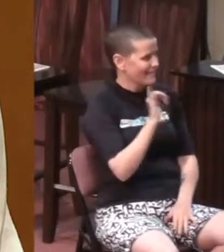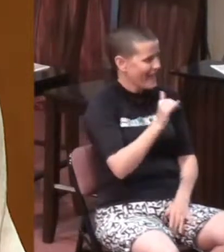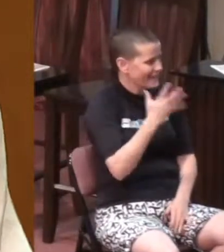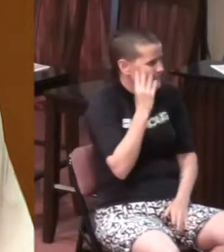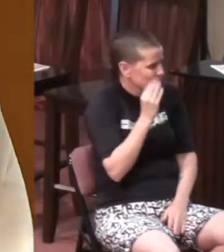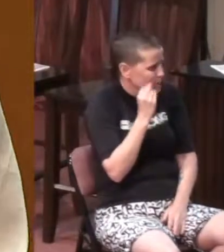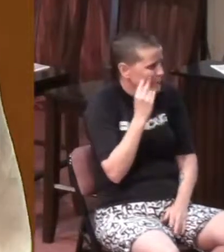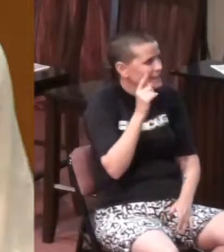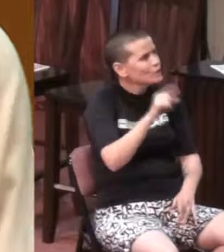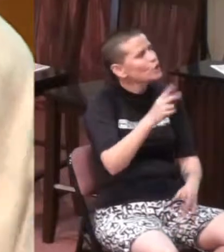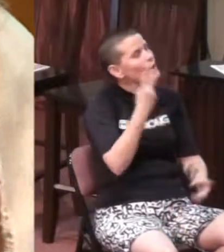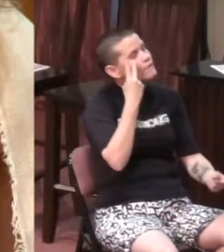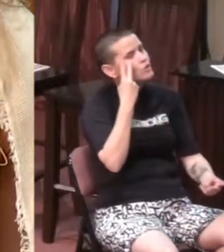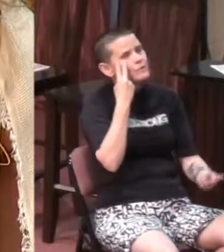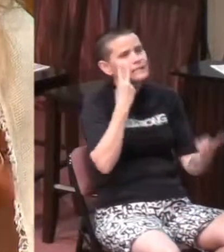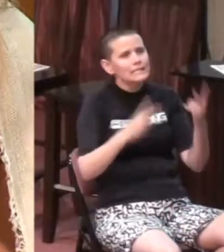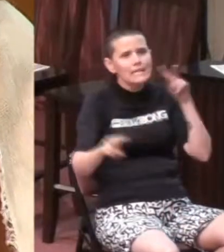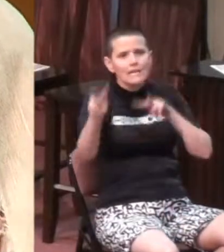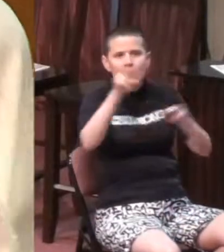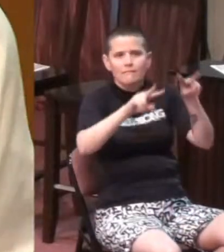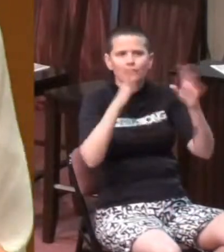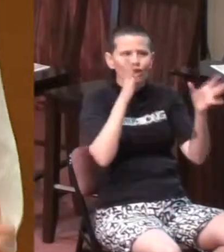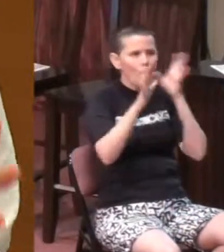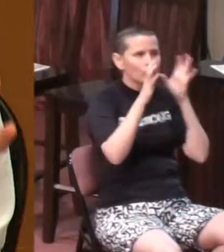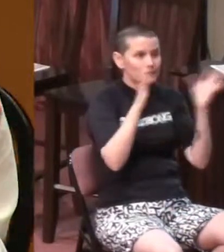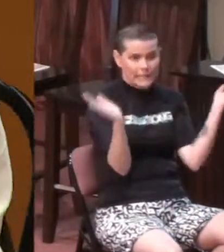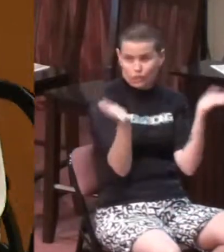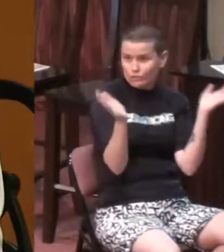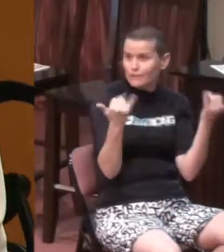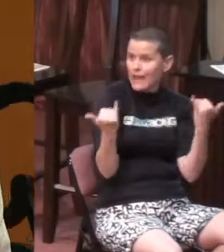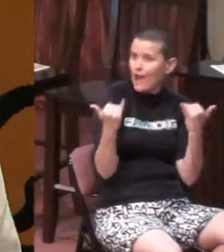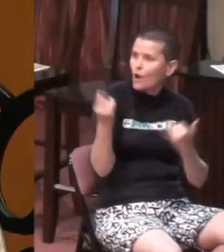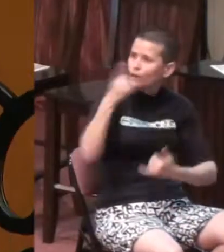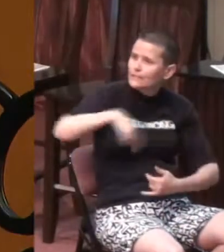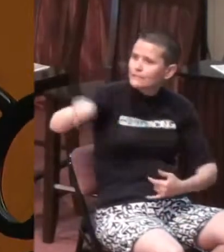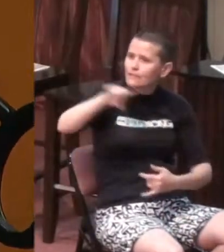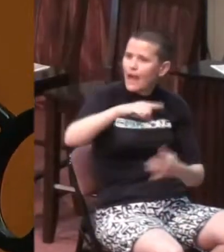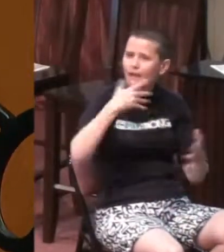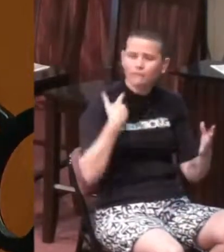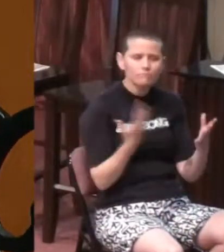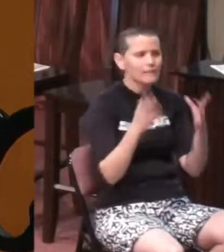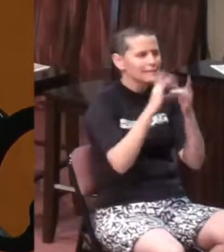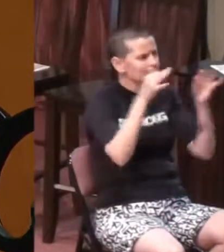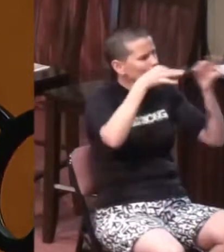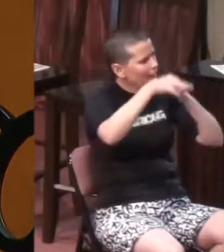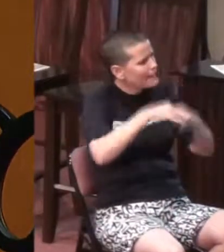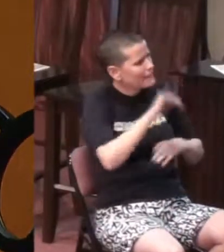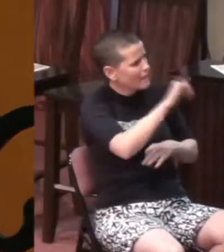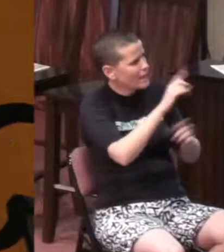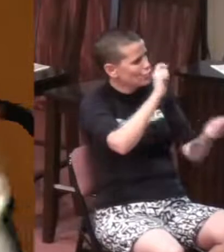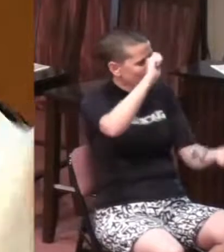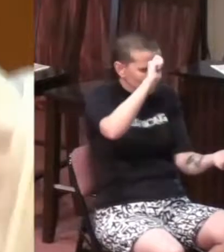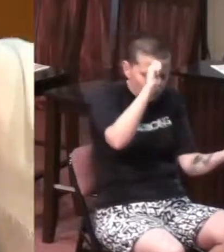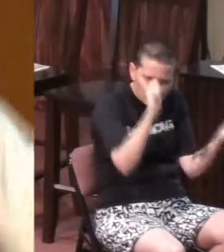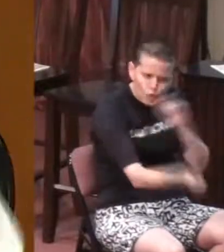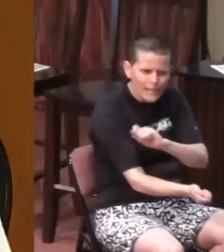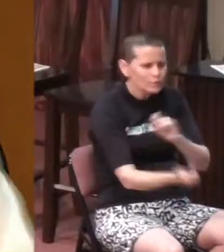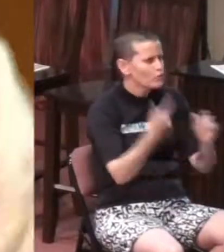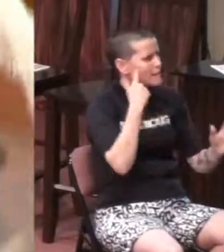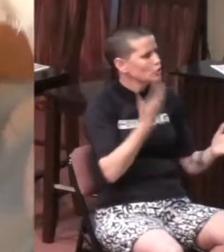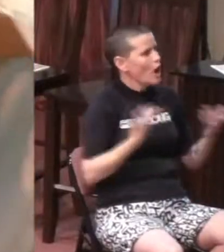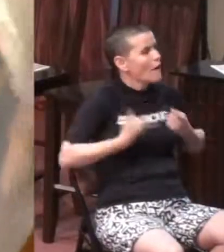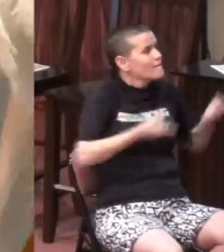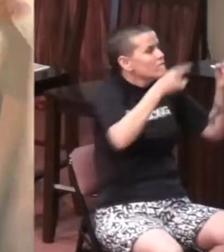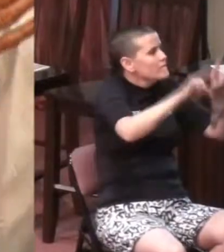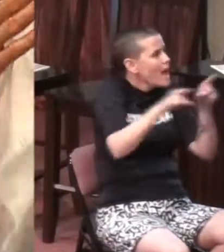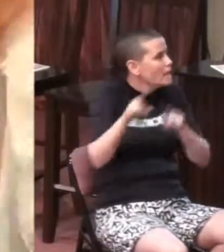being crafted. And that goodness and that clarity is going to be informing our events and what we're currently doing. And we're going to be able to show